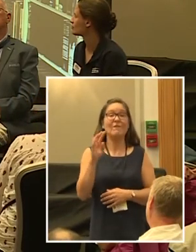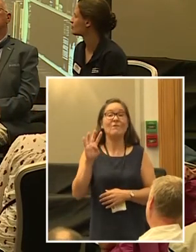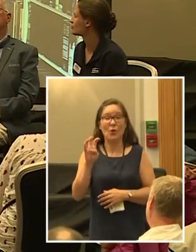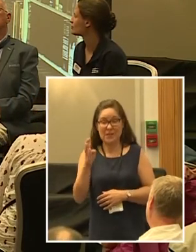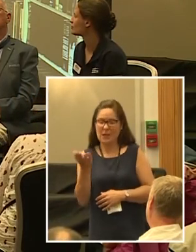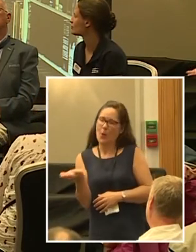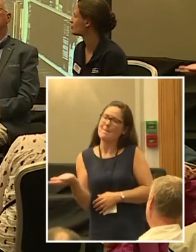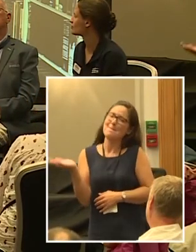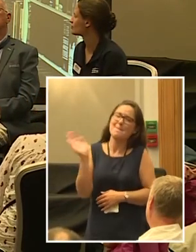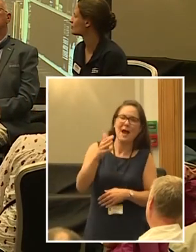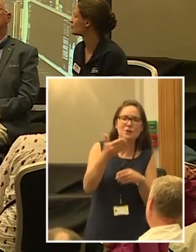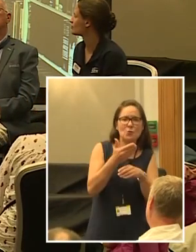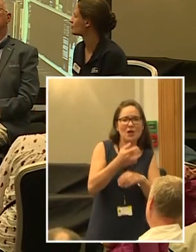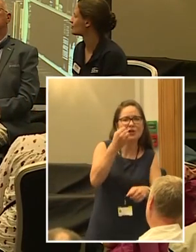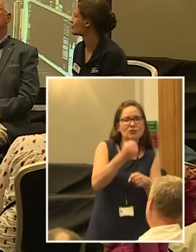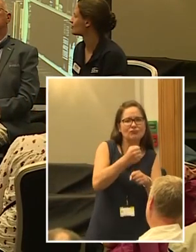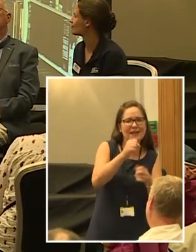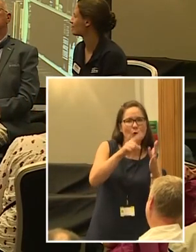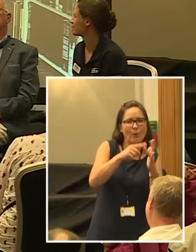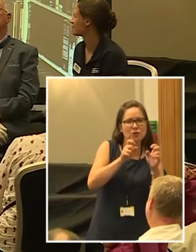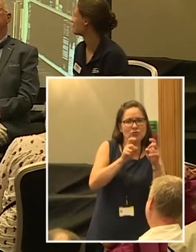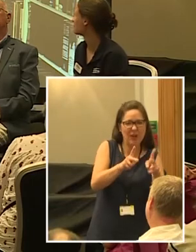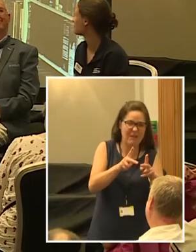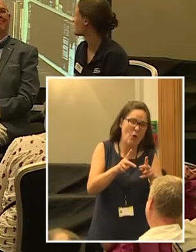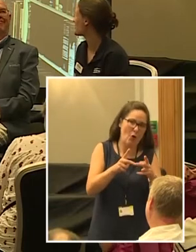Great Ormond Street and worked for another 3 years.